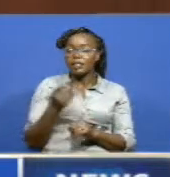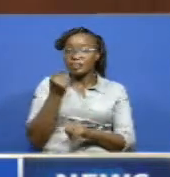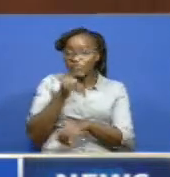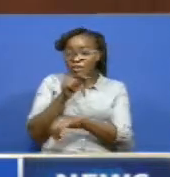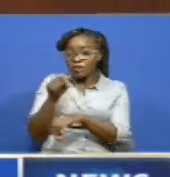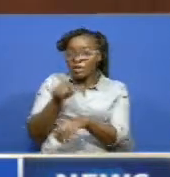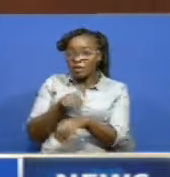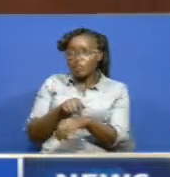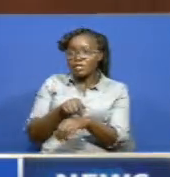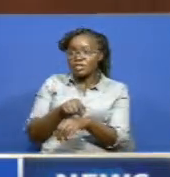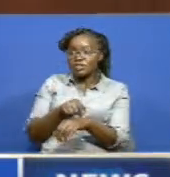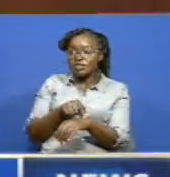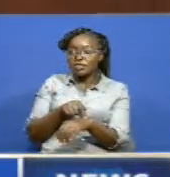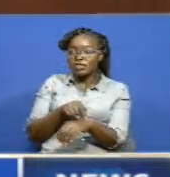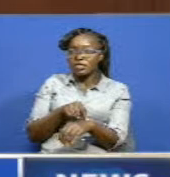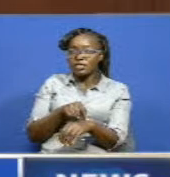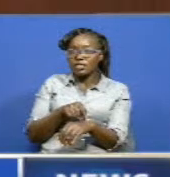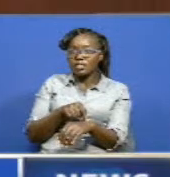hours